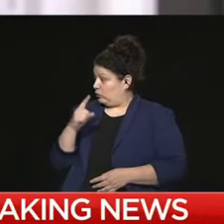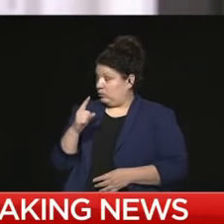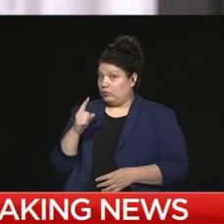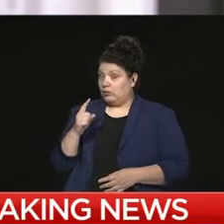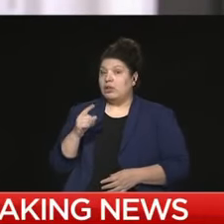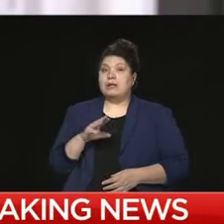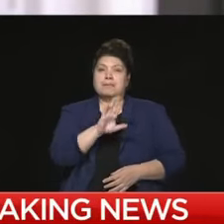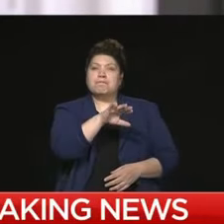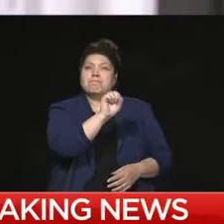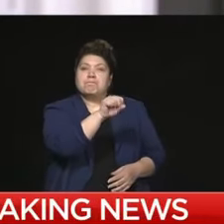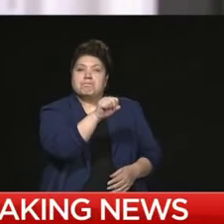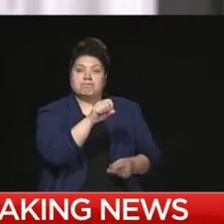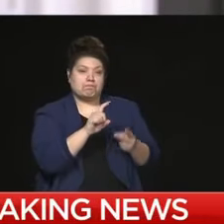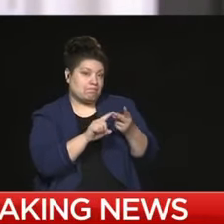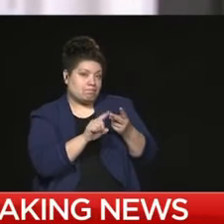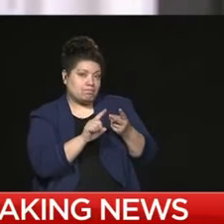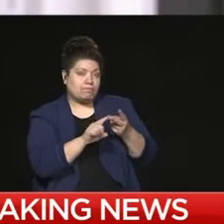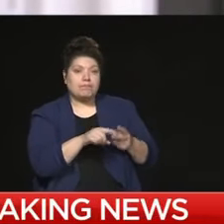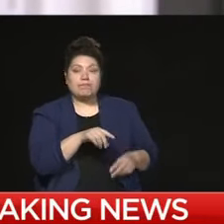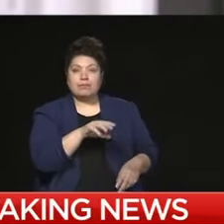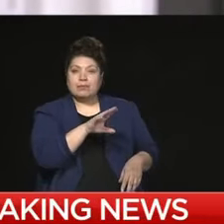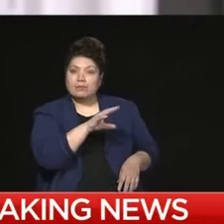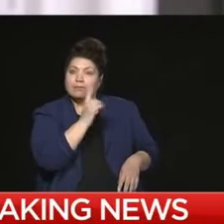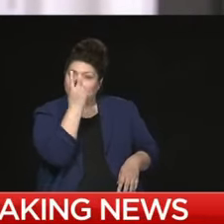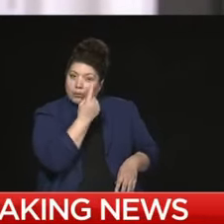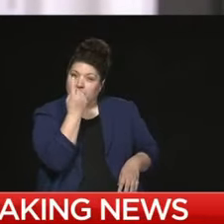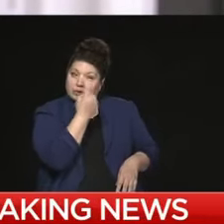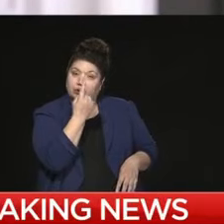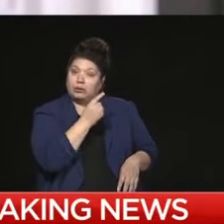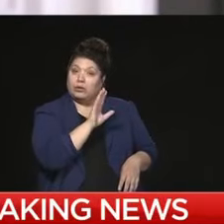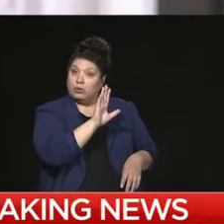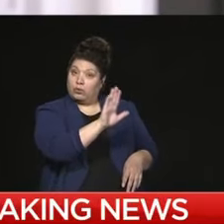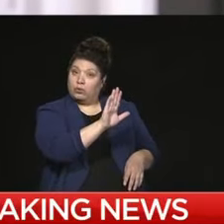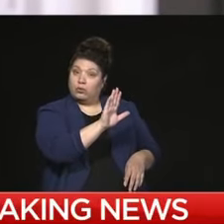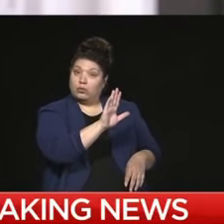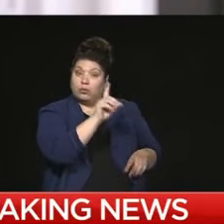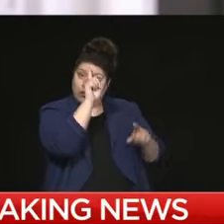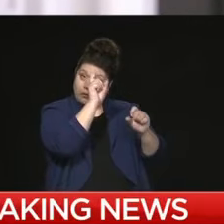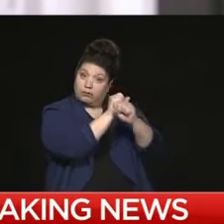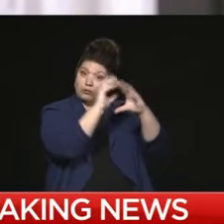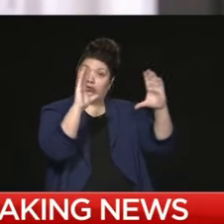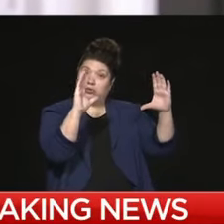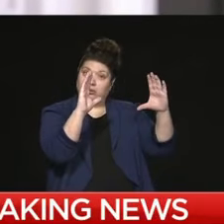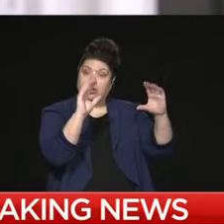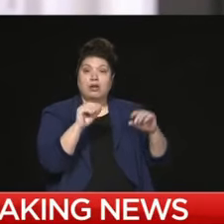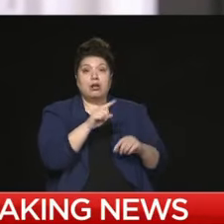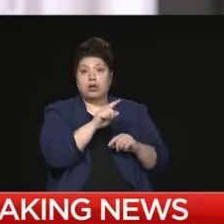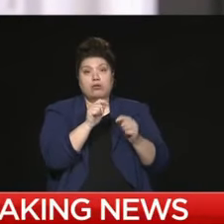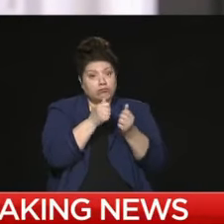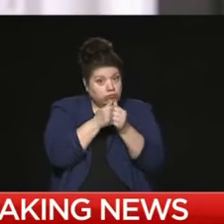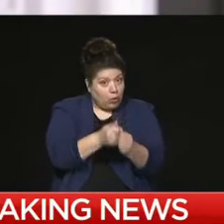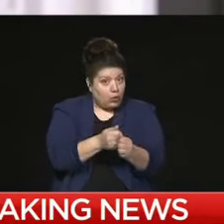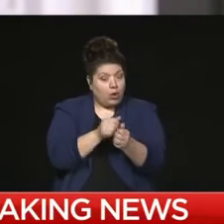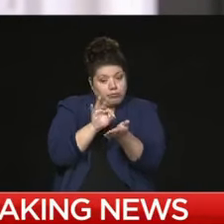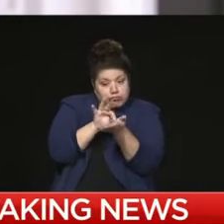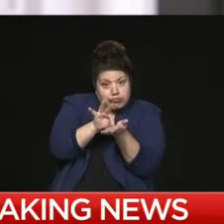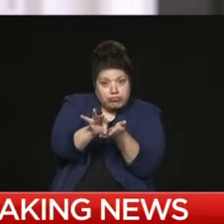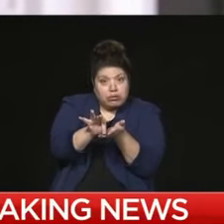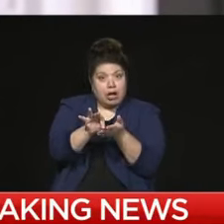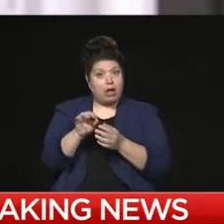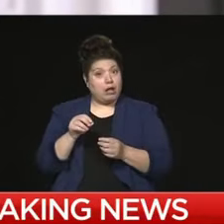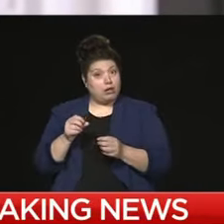And then in terms of that discussion, do you envision that it will be based on metrics? Will it be based on the number of